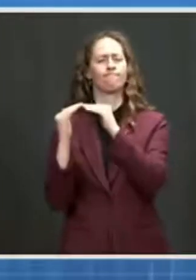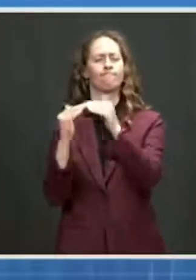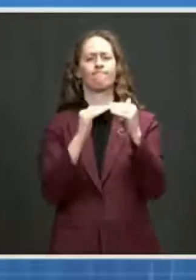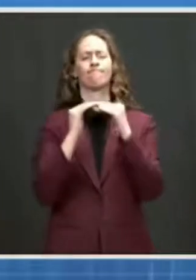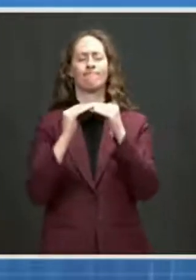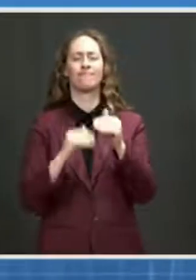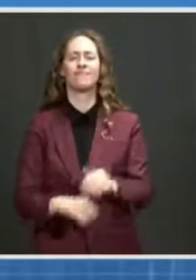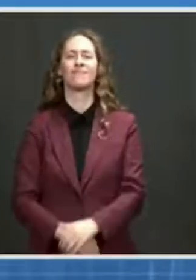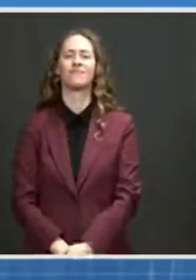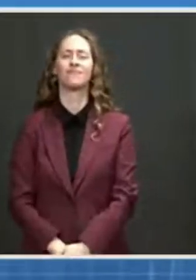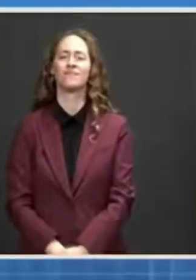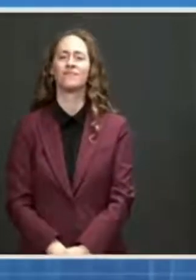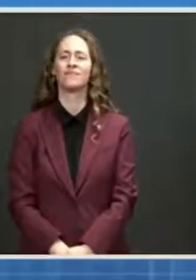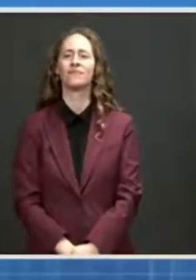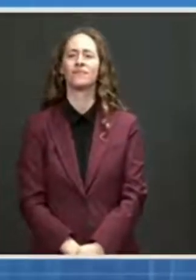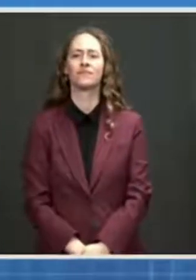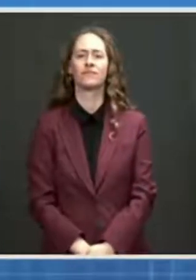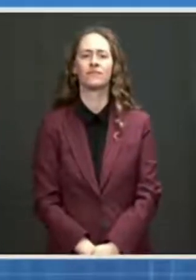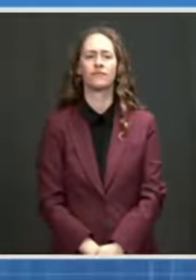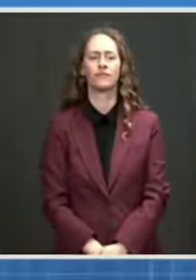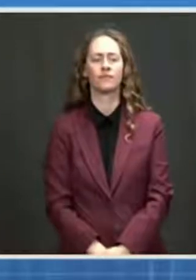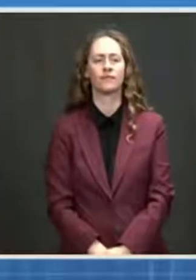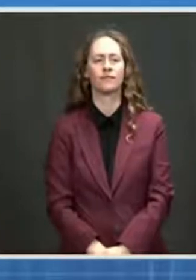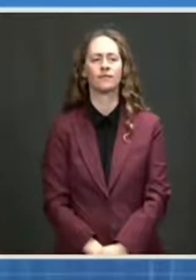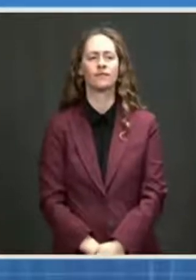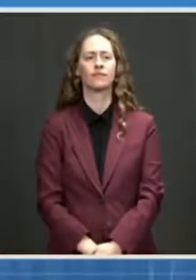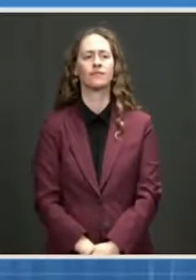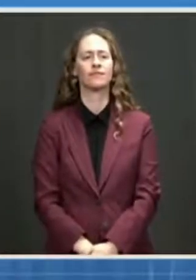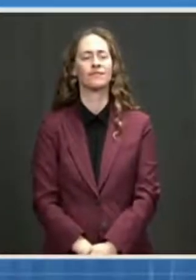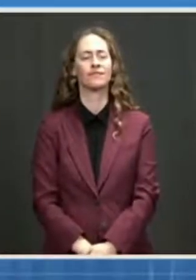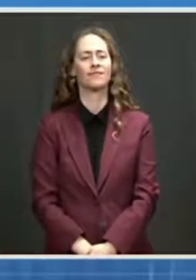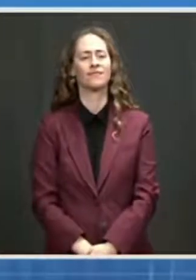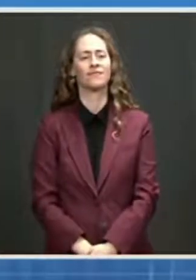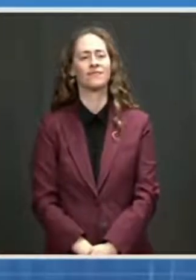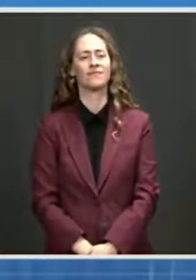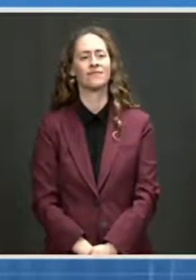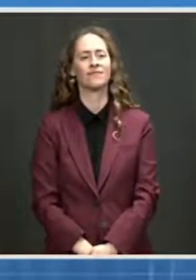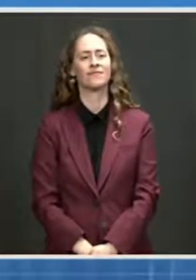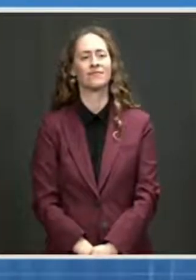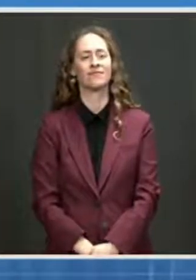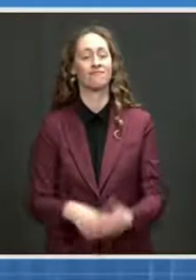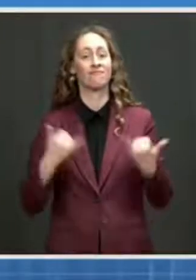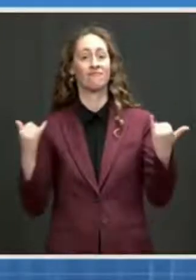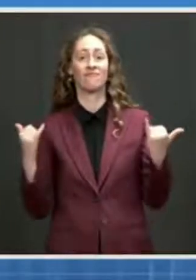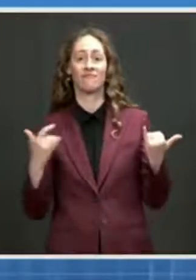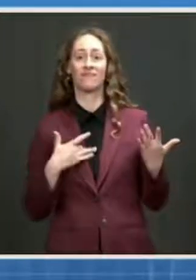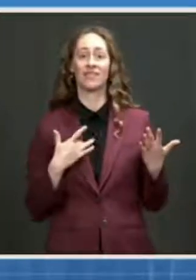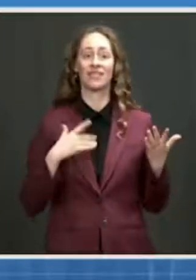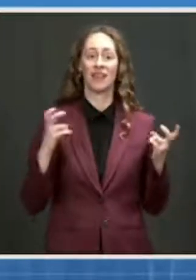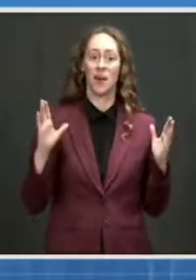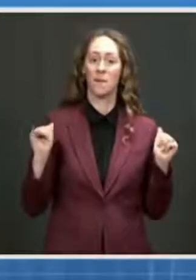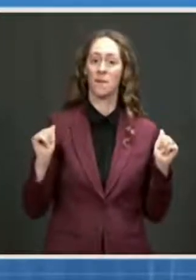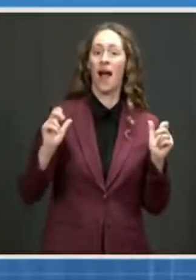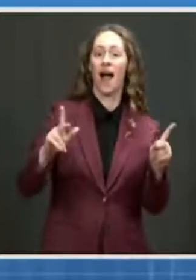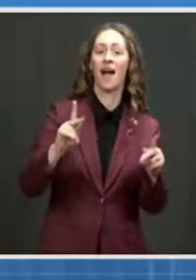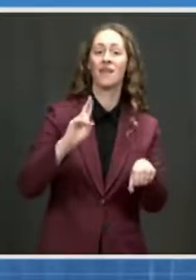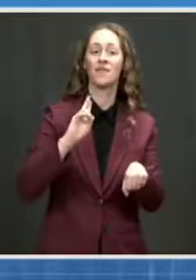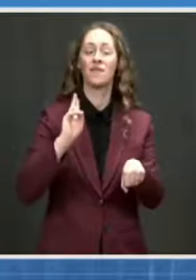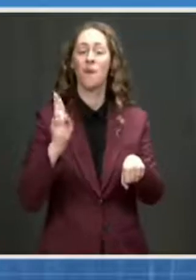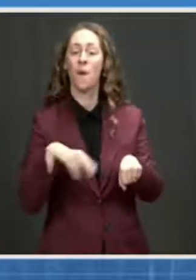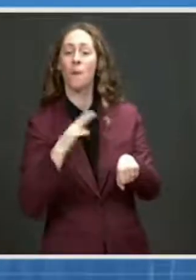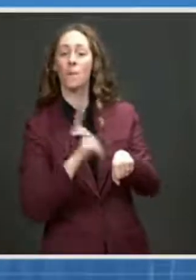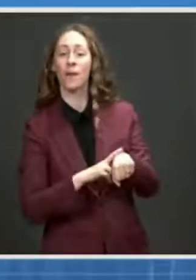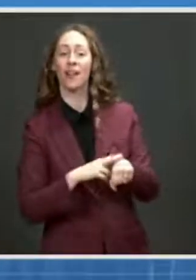Even as so much of what we cherish is returning, we cannot let our progress be a reason for taking our foot off the pedal.